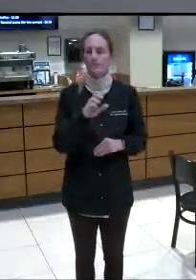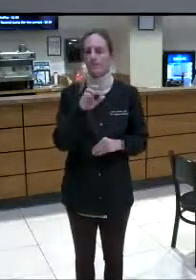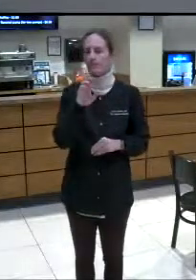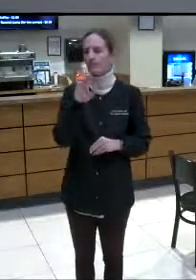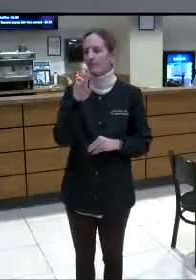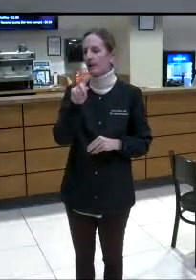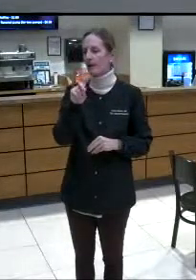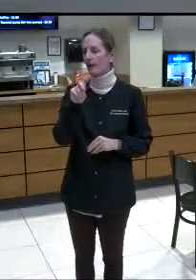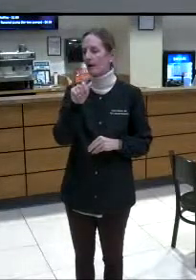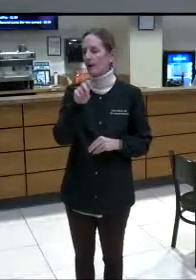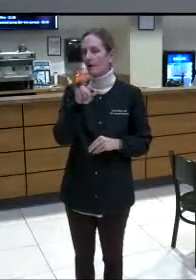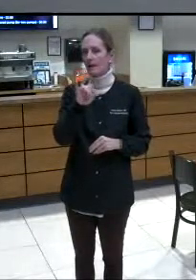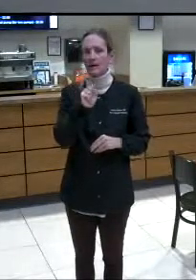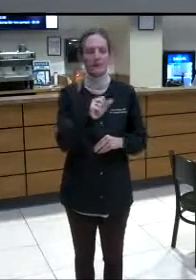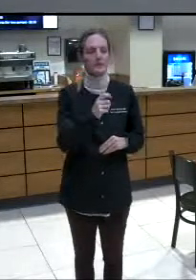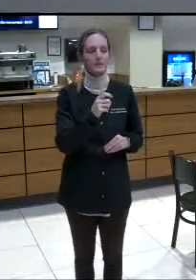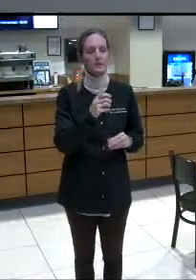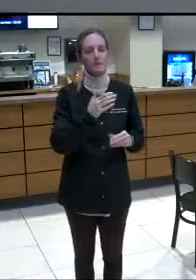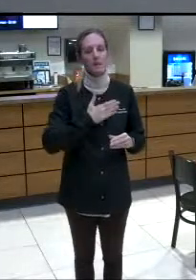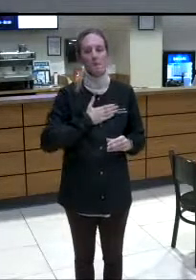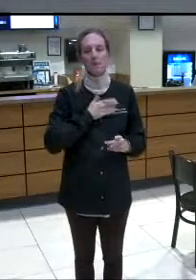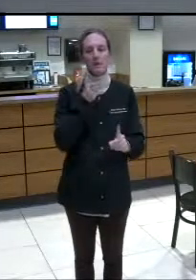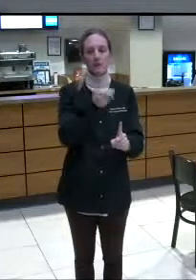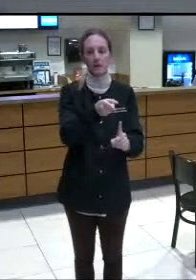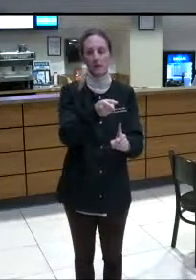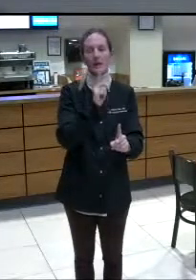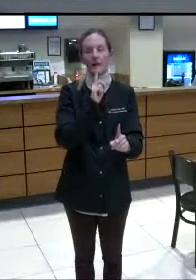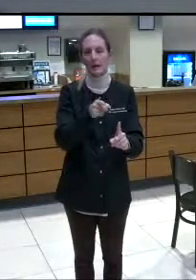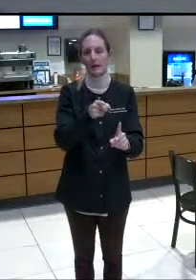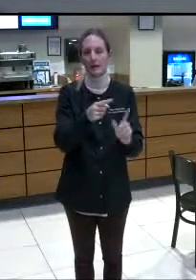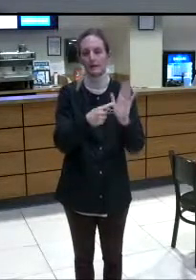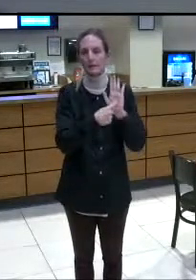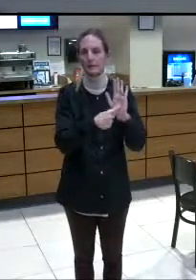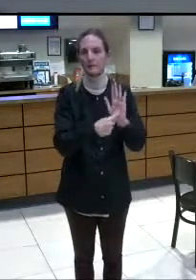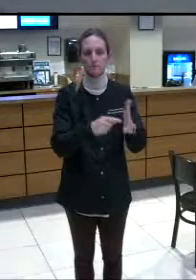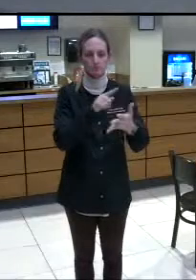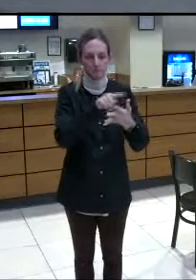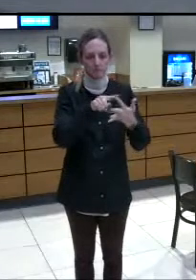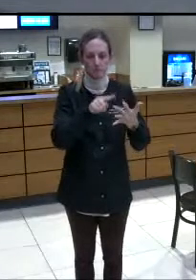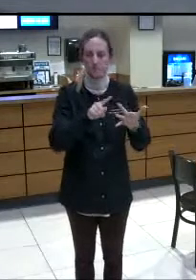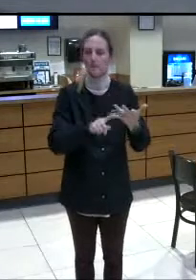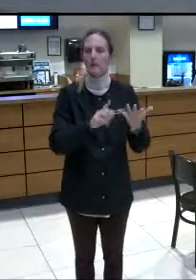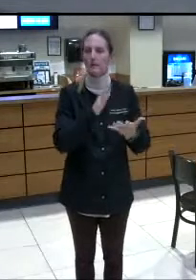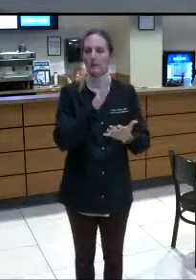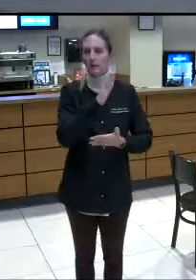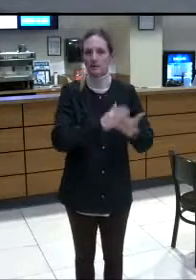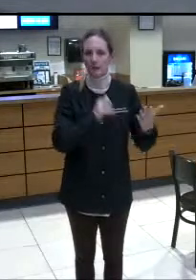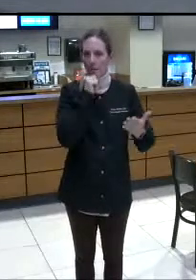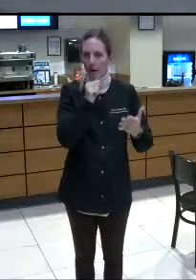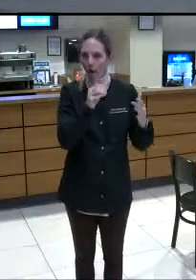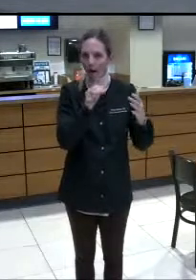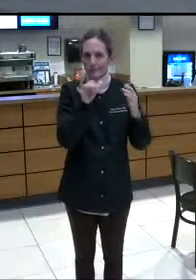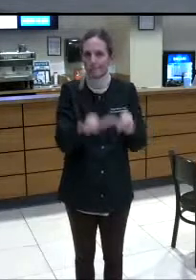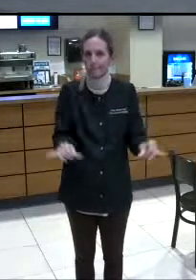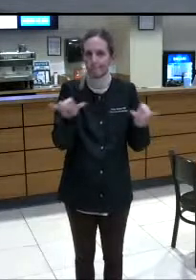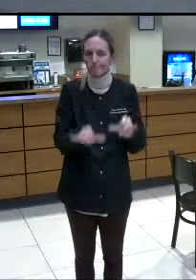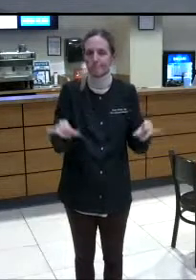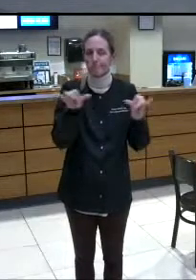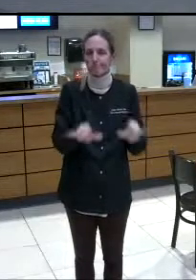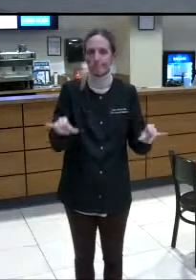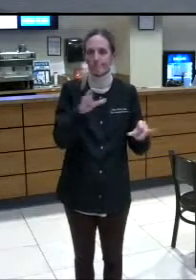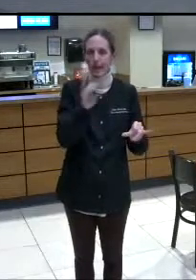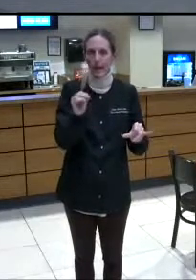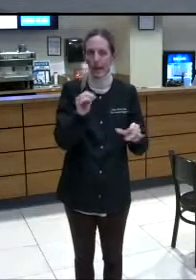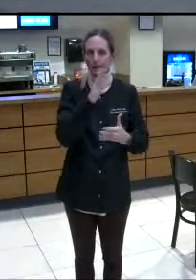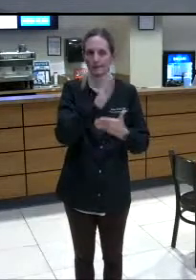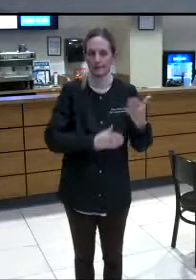motion is to point out some irregularities in the norm and inconsistencies in the norm and what we're calling our